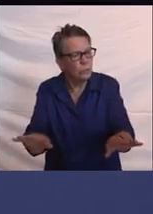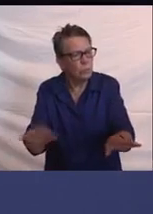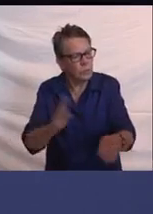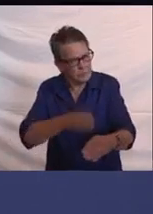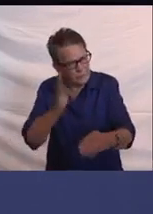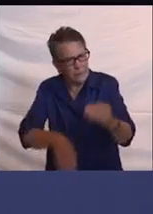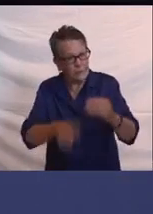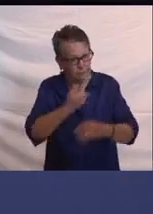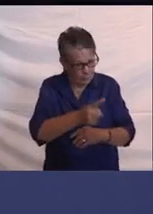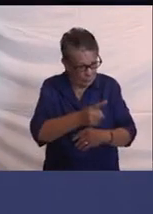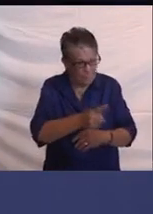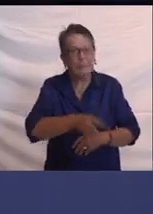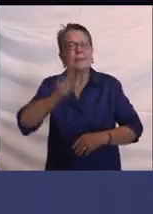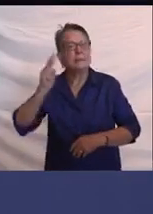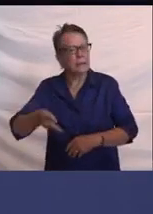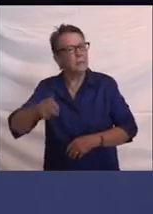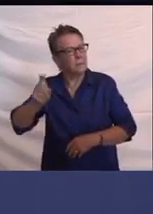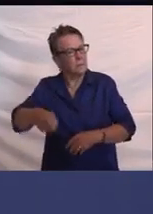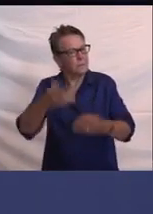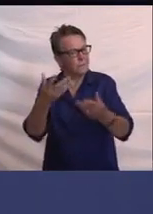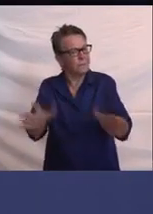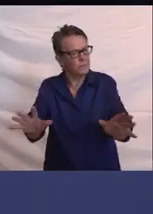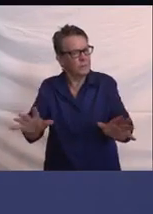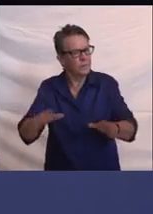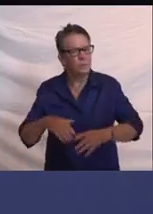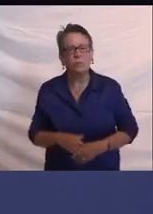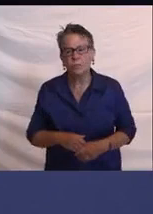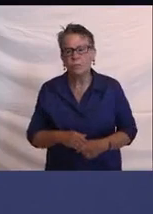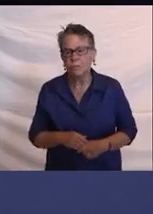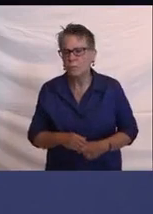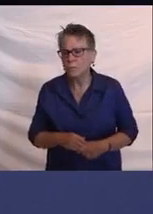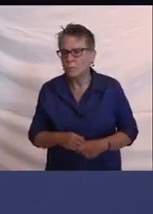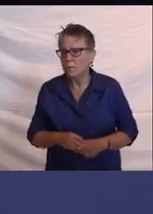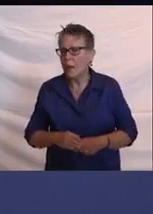covid19.nj.gov/finder or by calling, again,